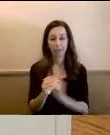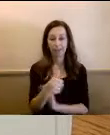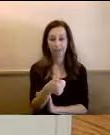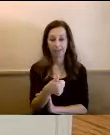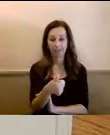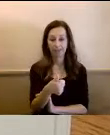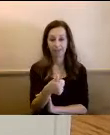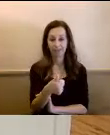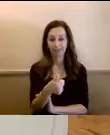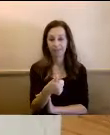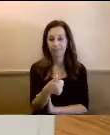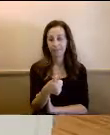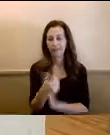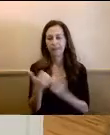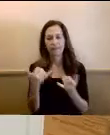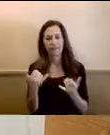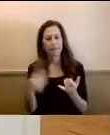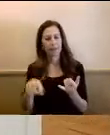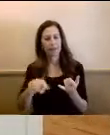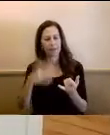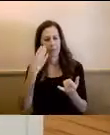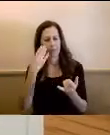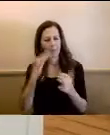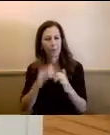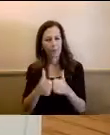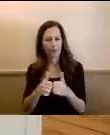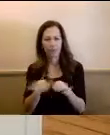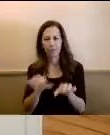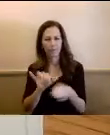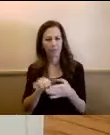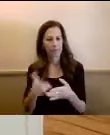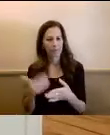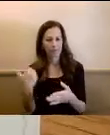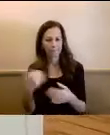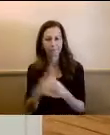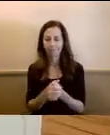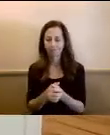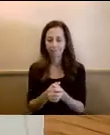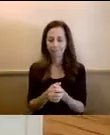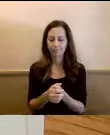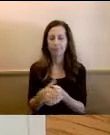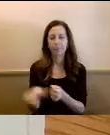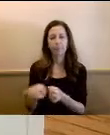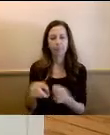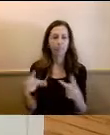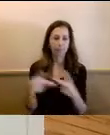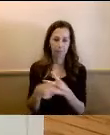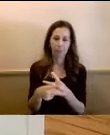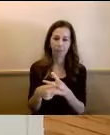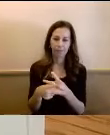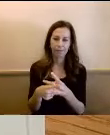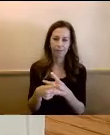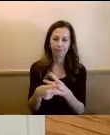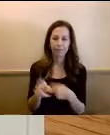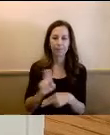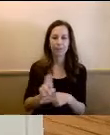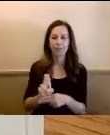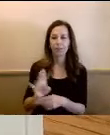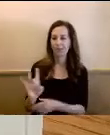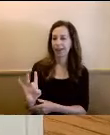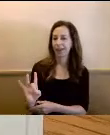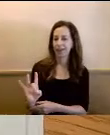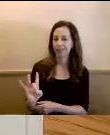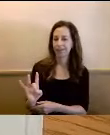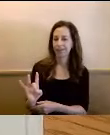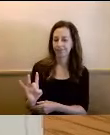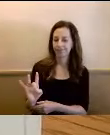10. Now we know how to do it. We've done it a few times, so we're going to multiply by 8.